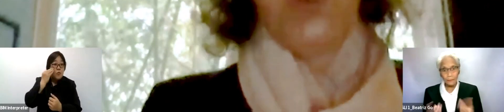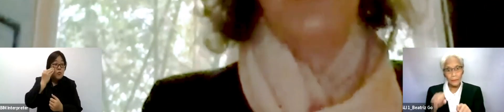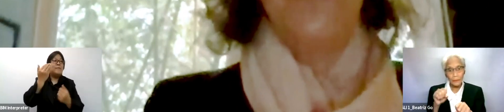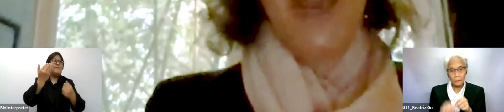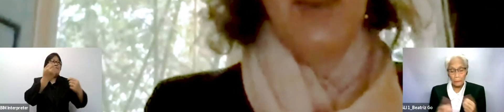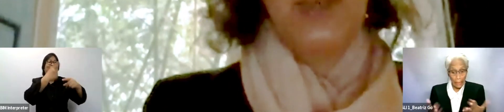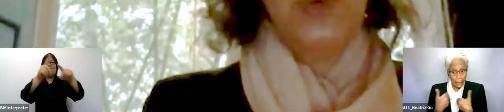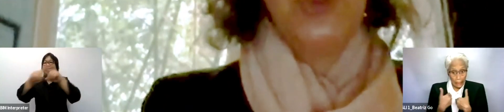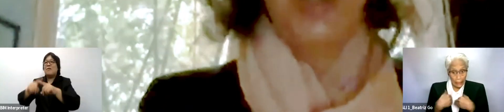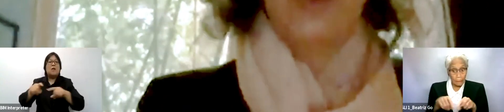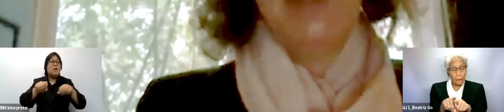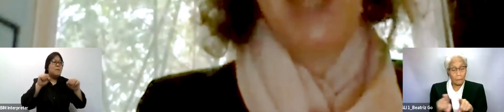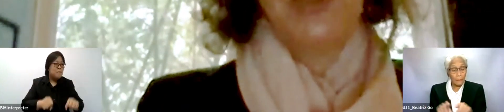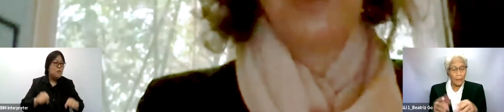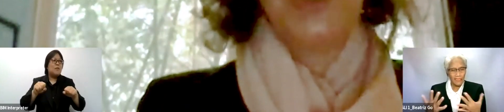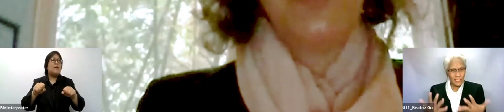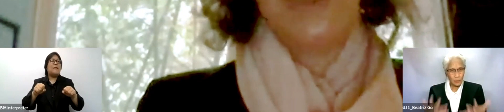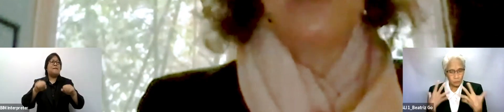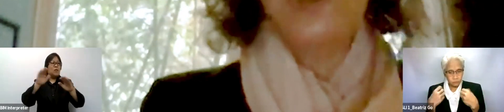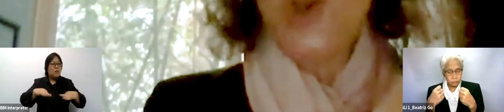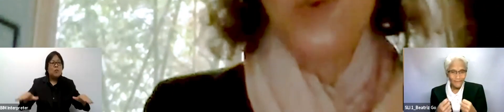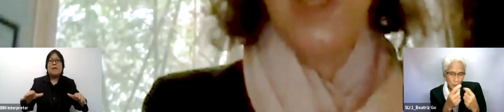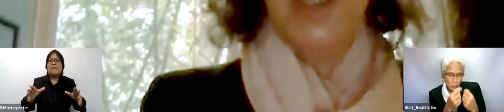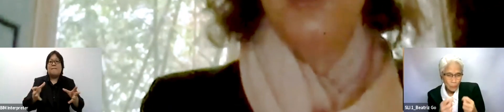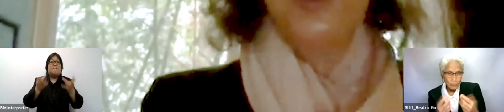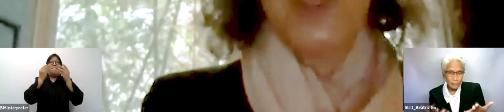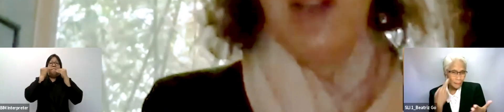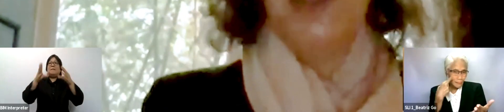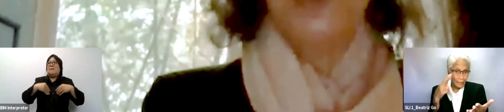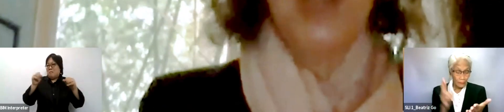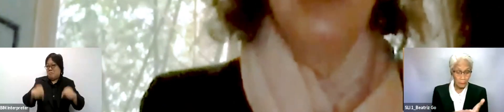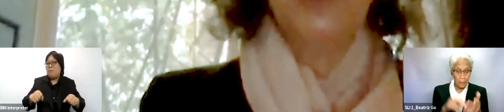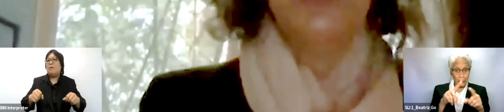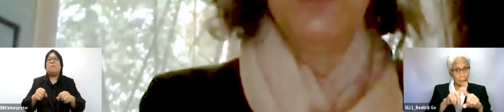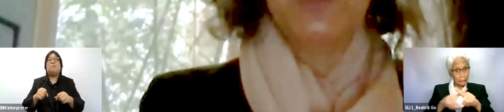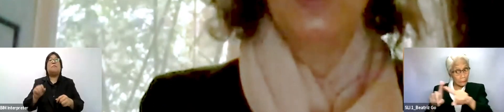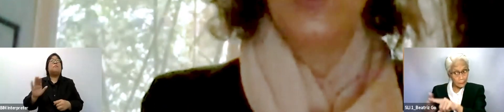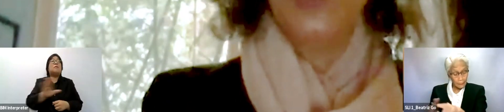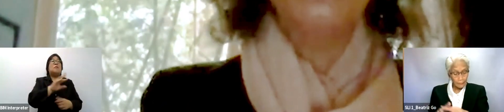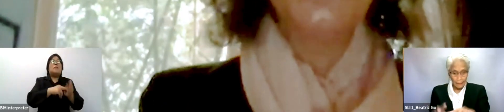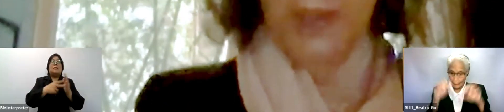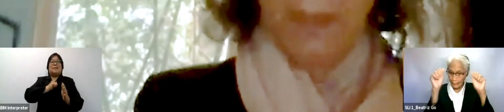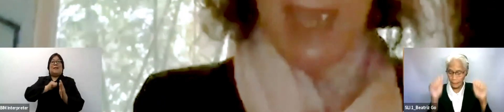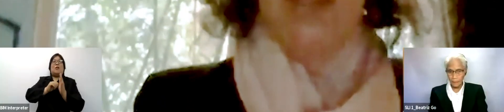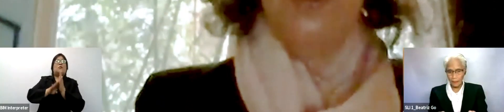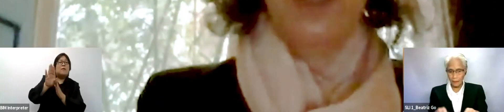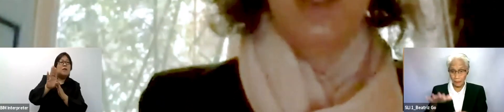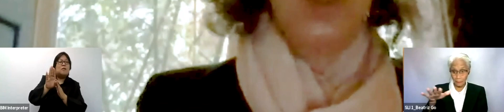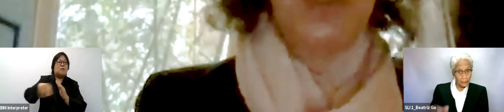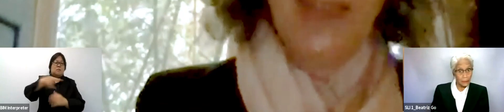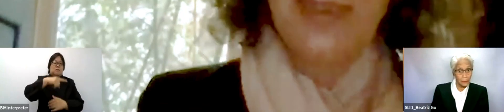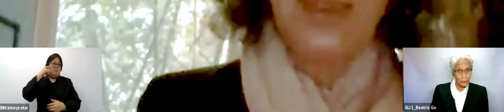also, of course, a very huge clarification, which is the fact that no juvenile, no child in conflict with the law should